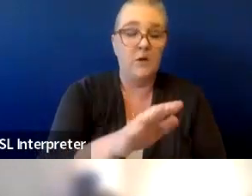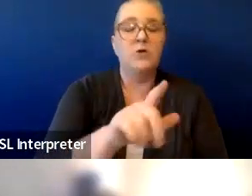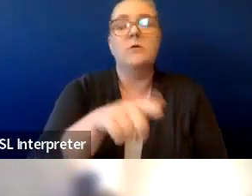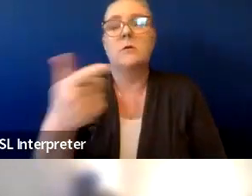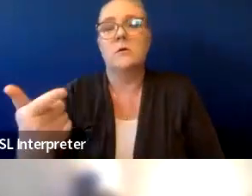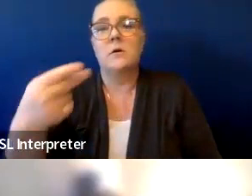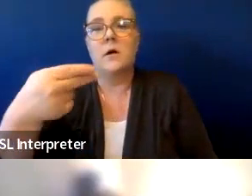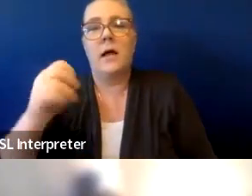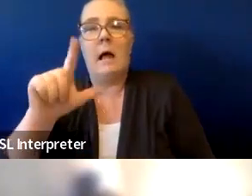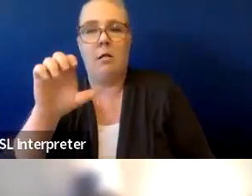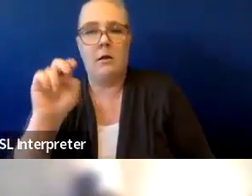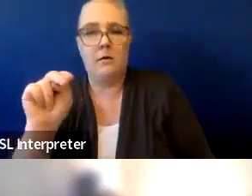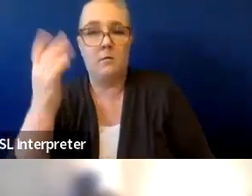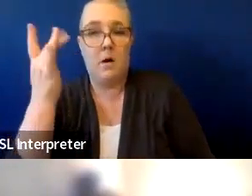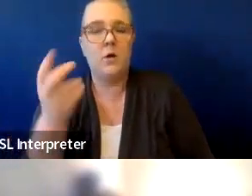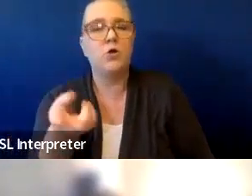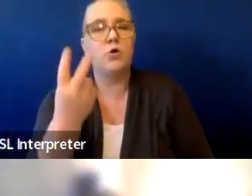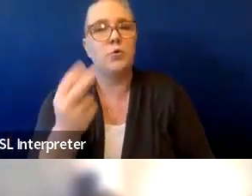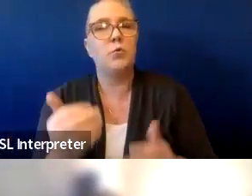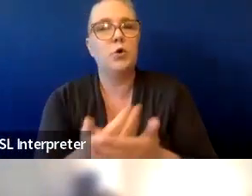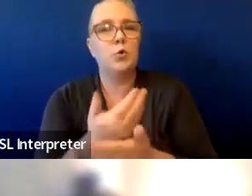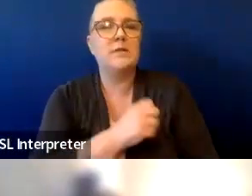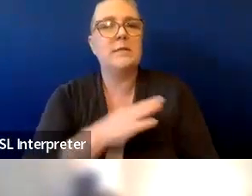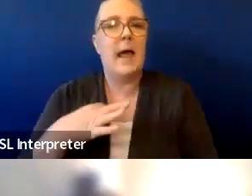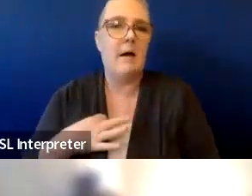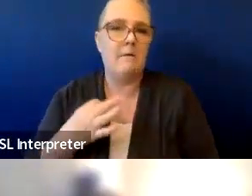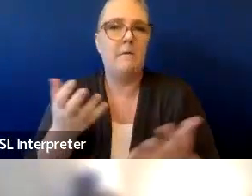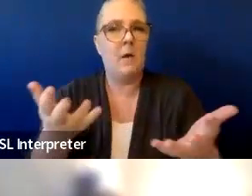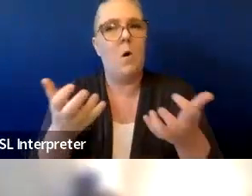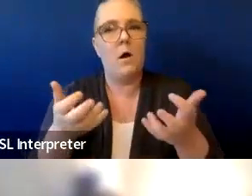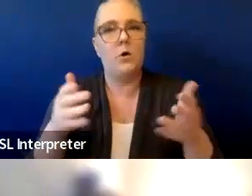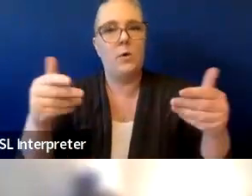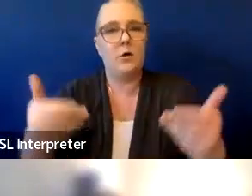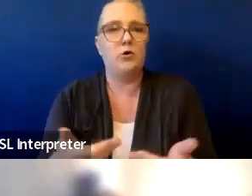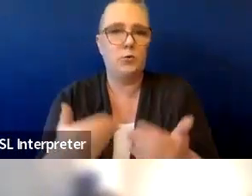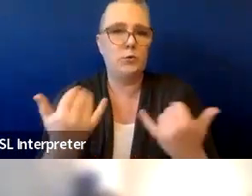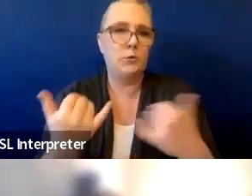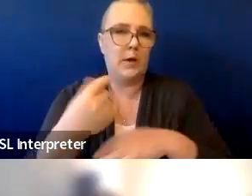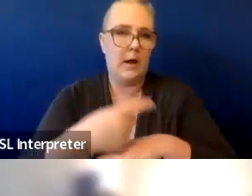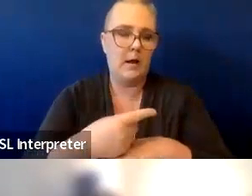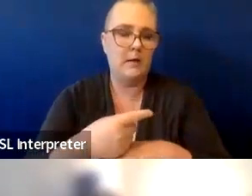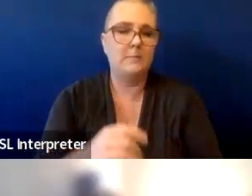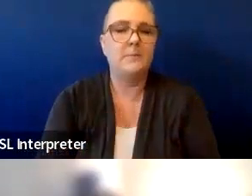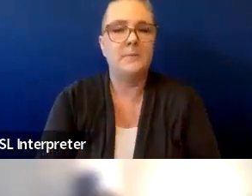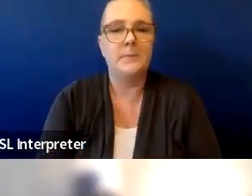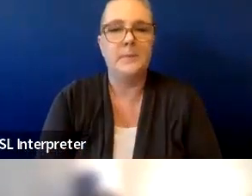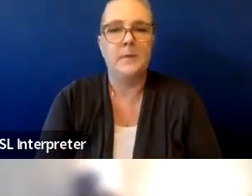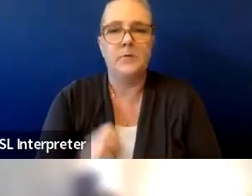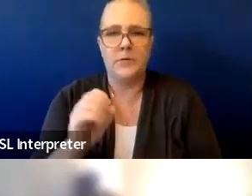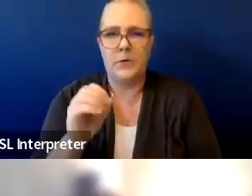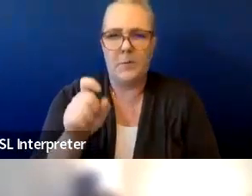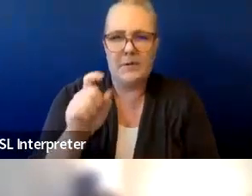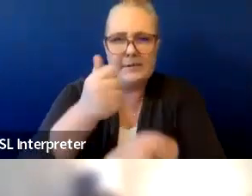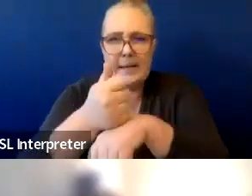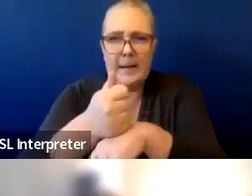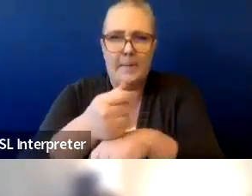have two new community services staff that they would like to introduce today. So I'm going to get some pins going so you guys